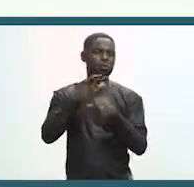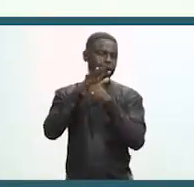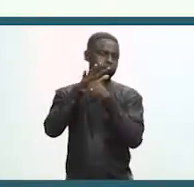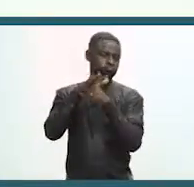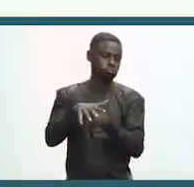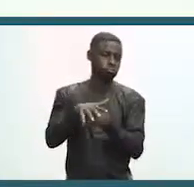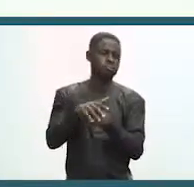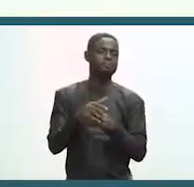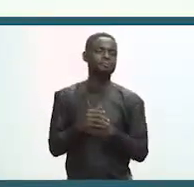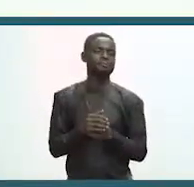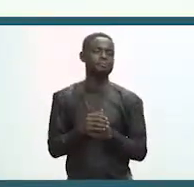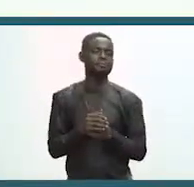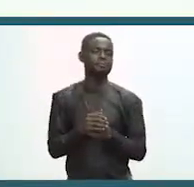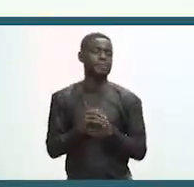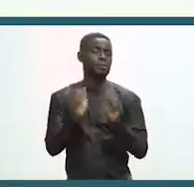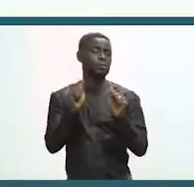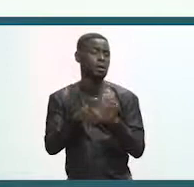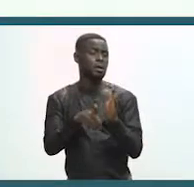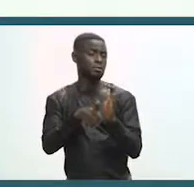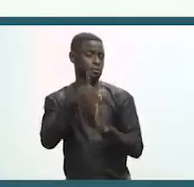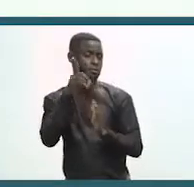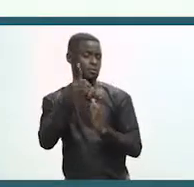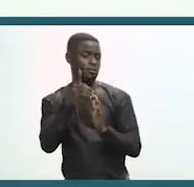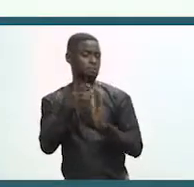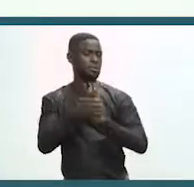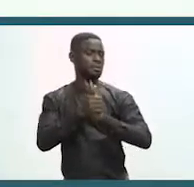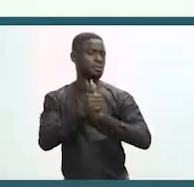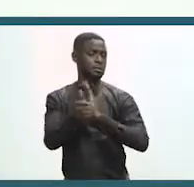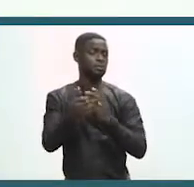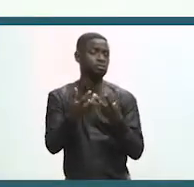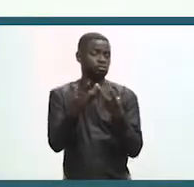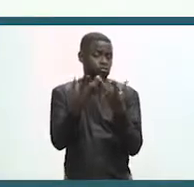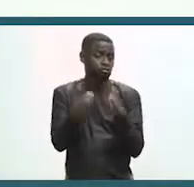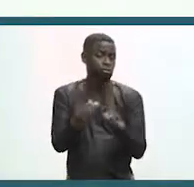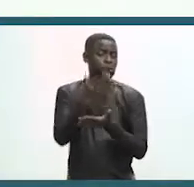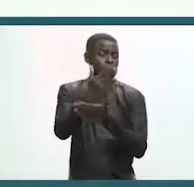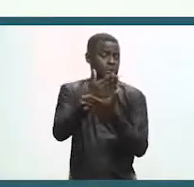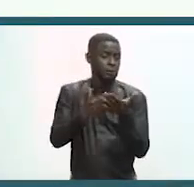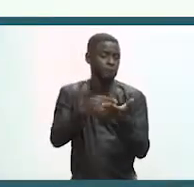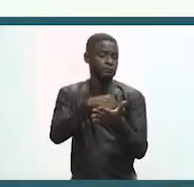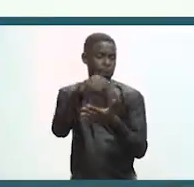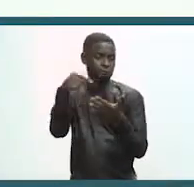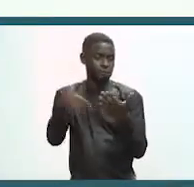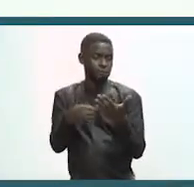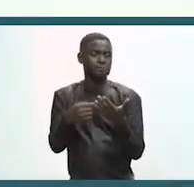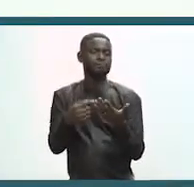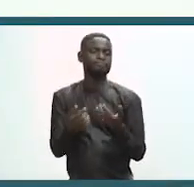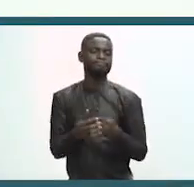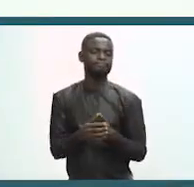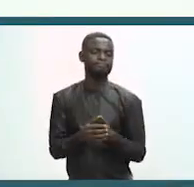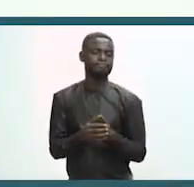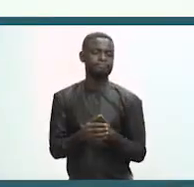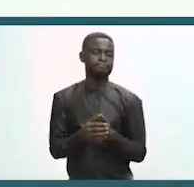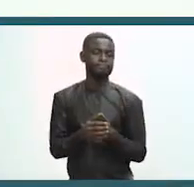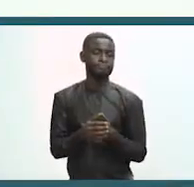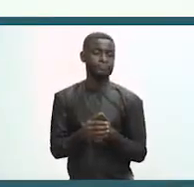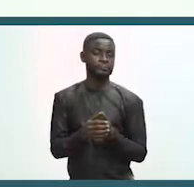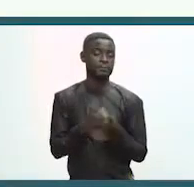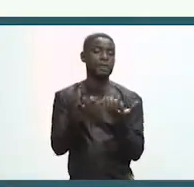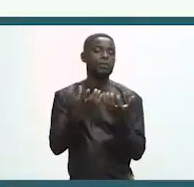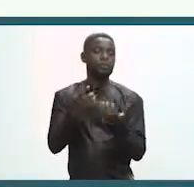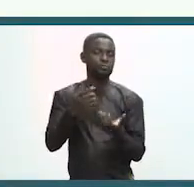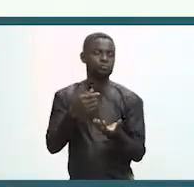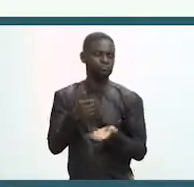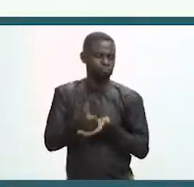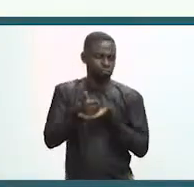depressed. You can also develop the capacity to handle some of these to a large extent. I want